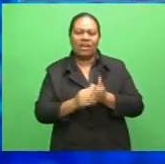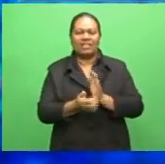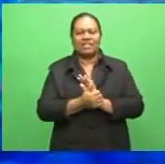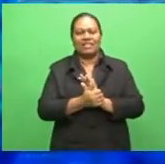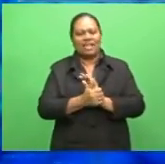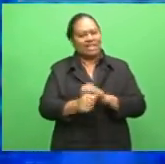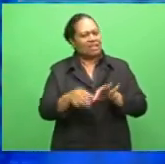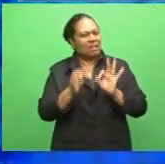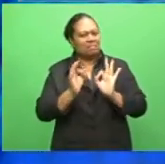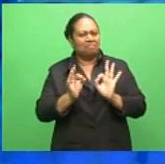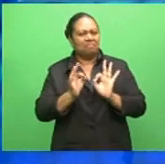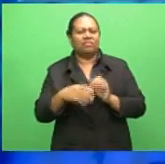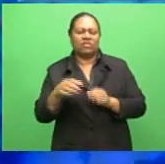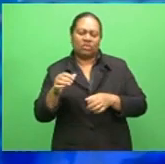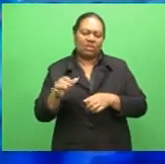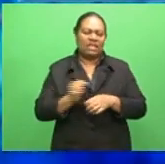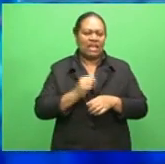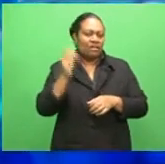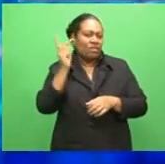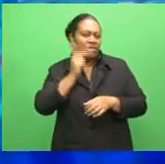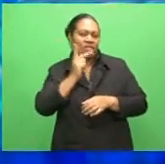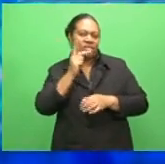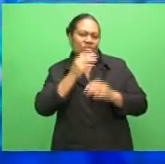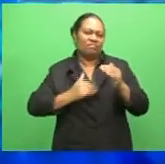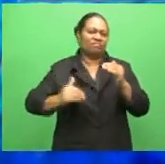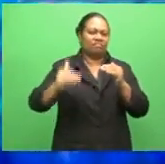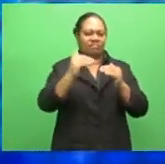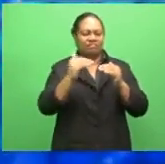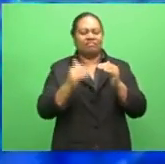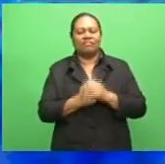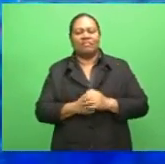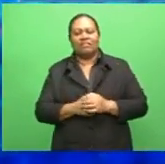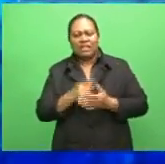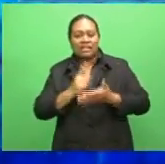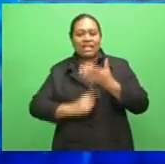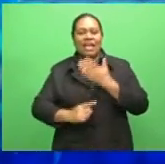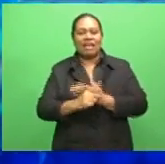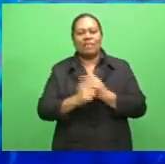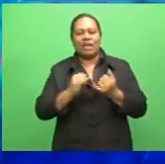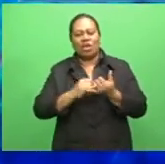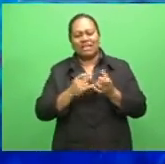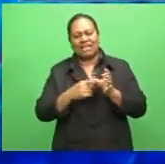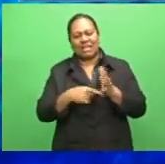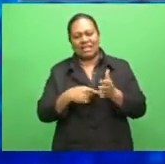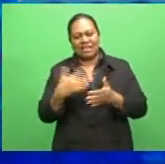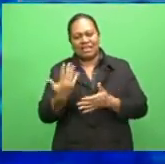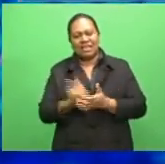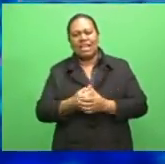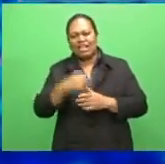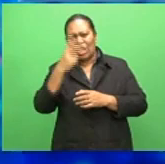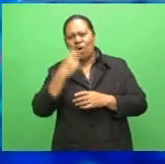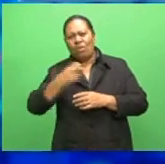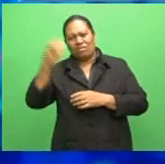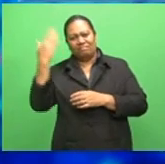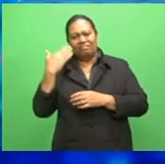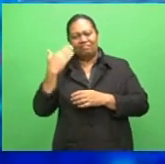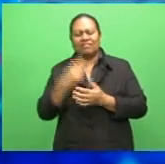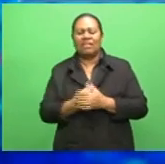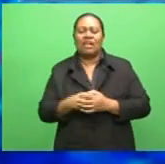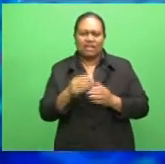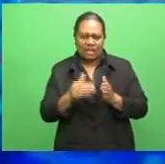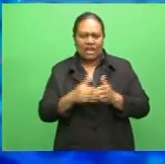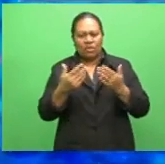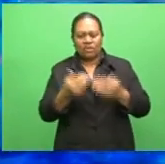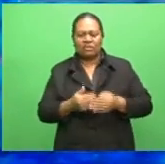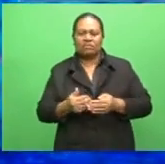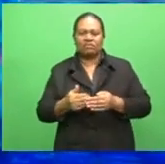expertise to take Vodafone Fiji to new heights. The appointment came into effect on Saturday. Former CEO Pradeep Lal moves on to his role